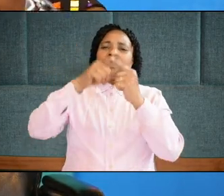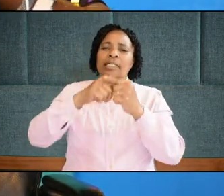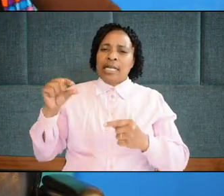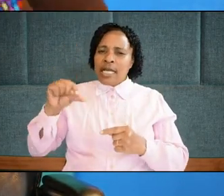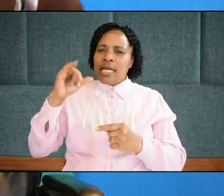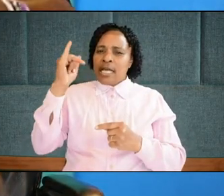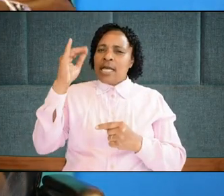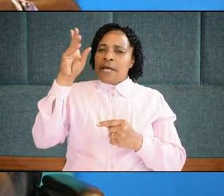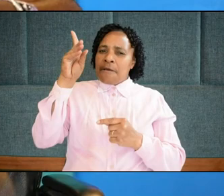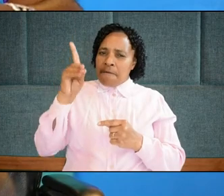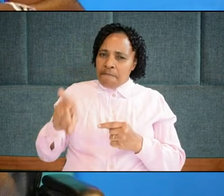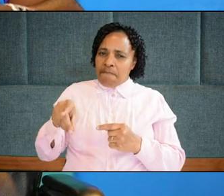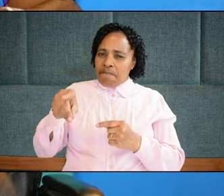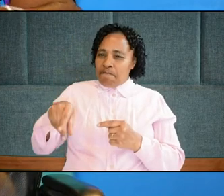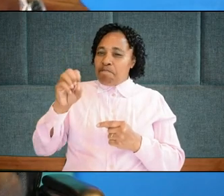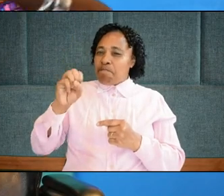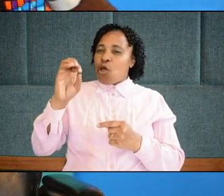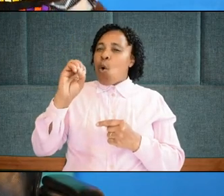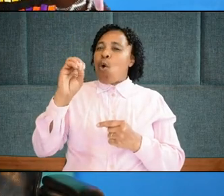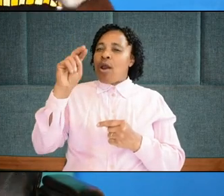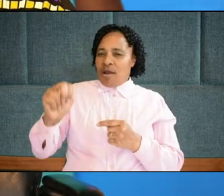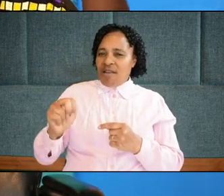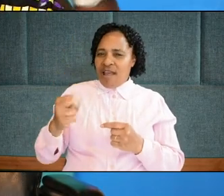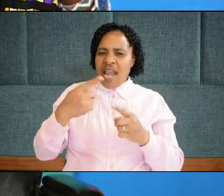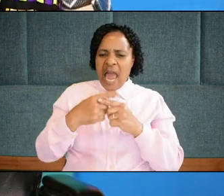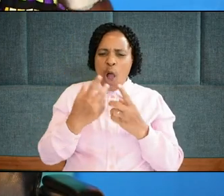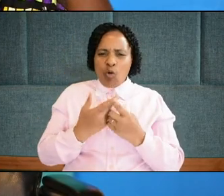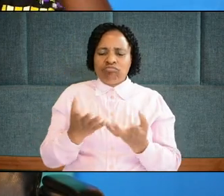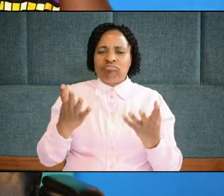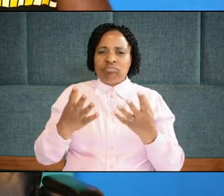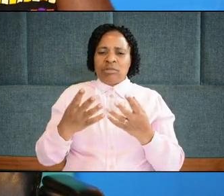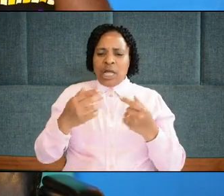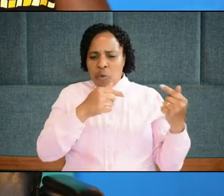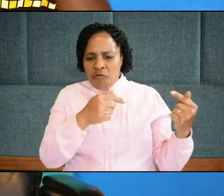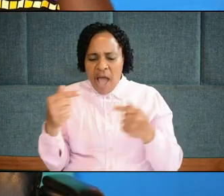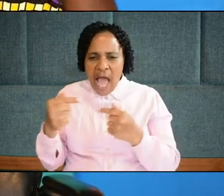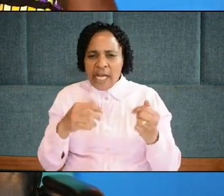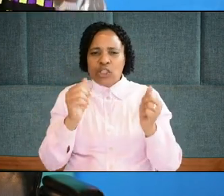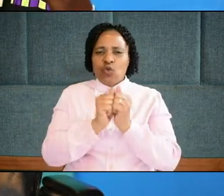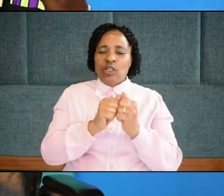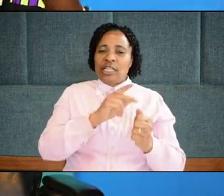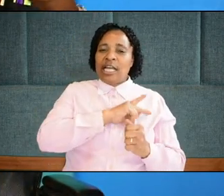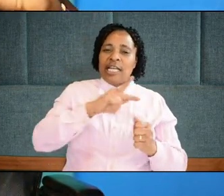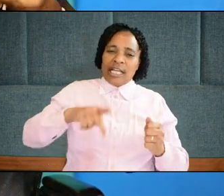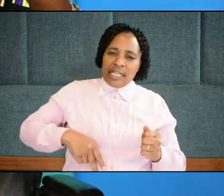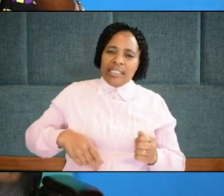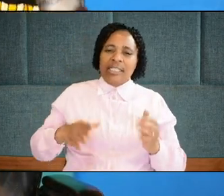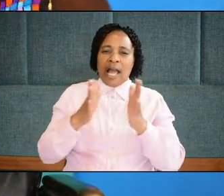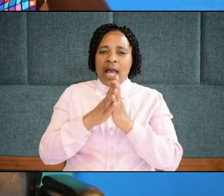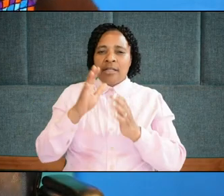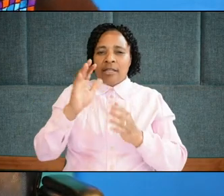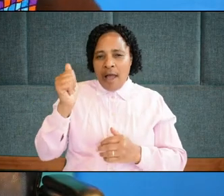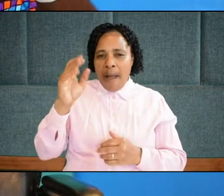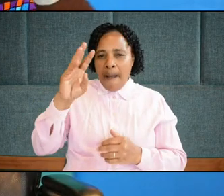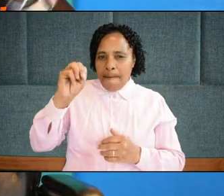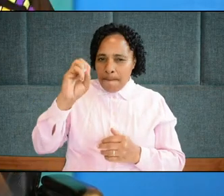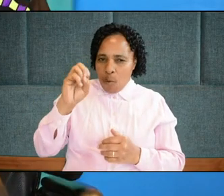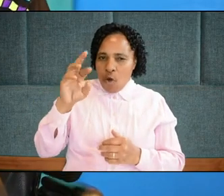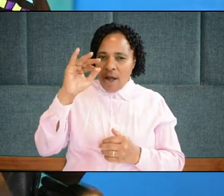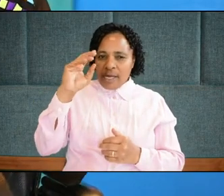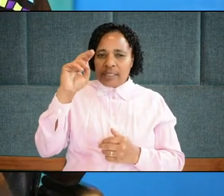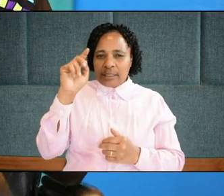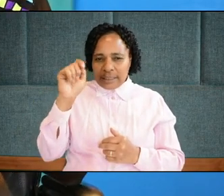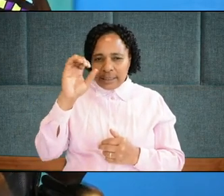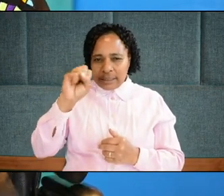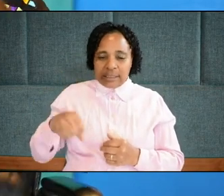they now attack the kings, the Hittites, the Amorites who had come to the Gibeonites